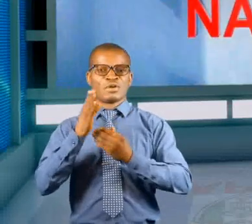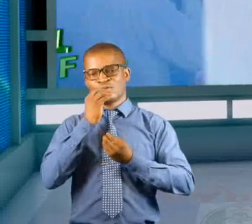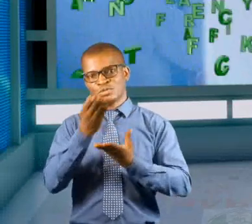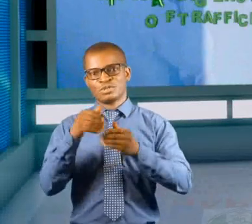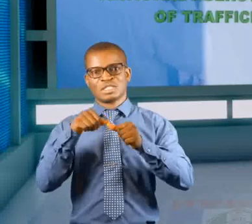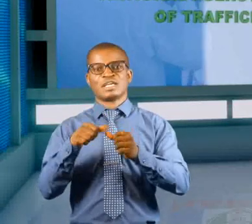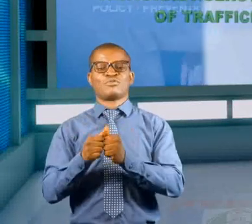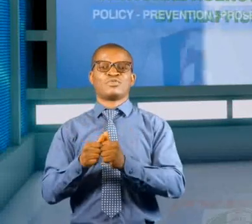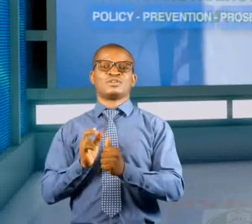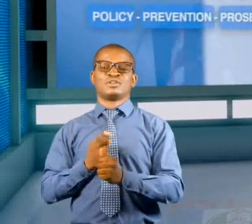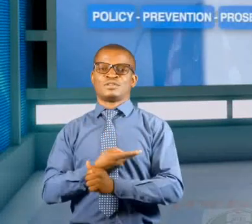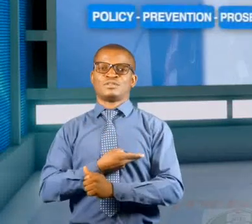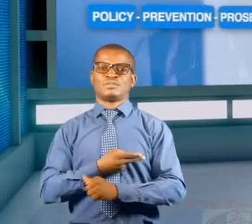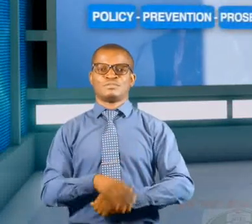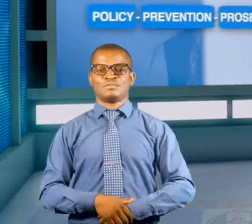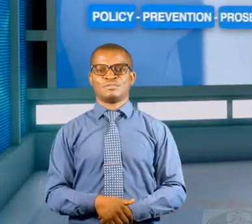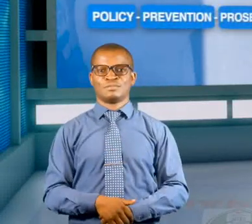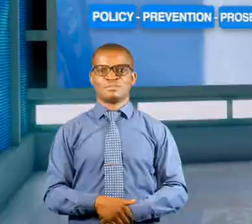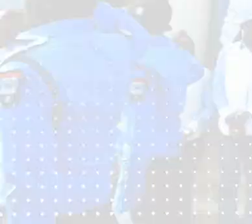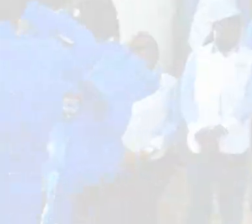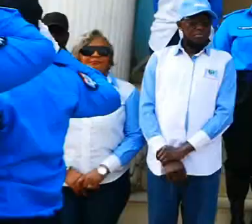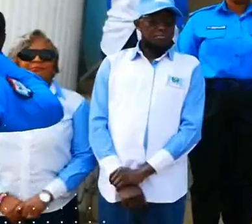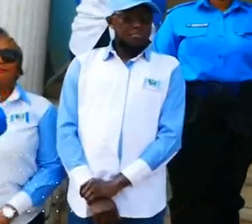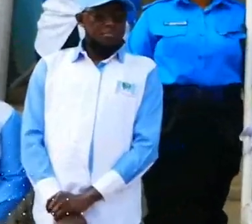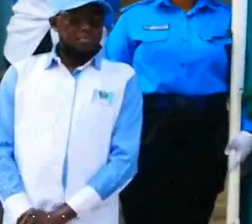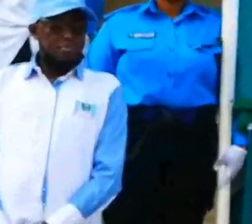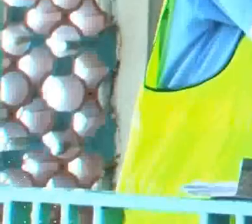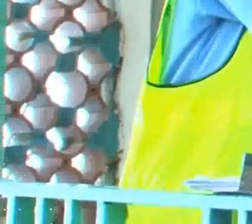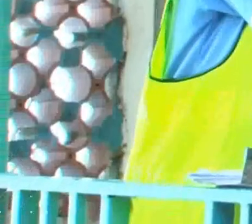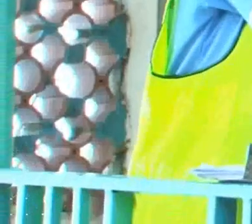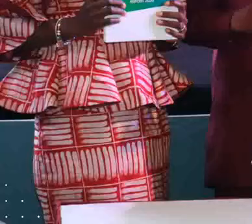more. Stay with Naptip On The Move.